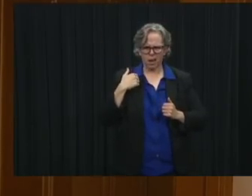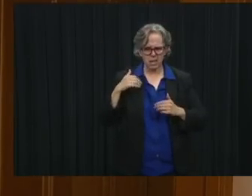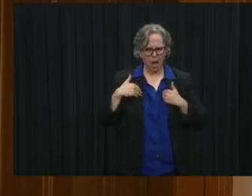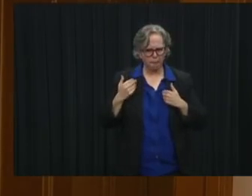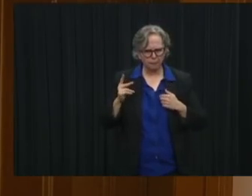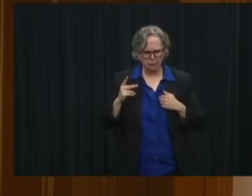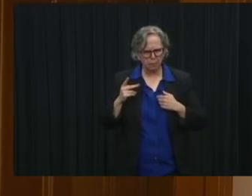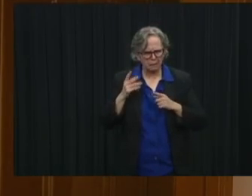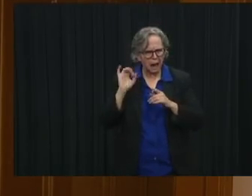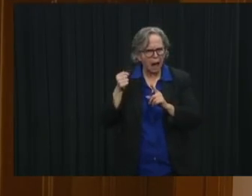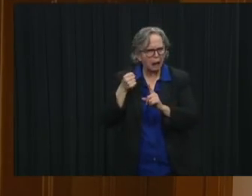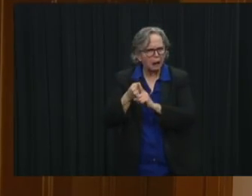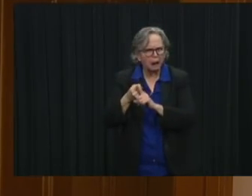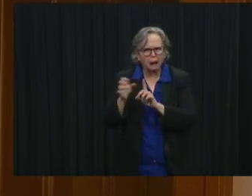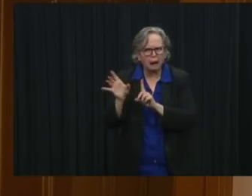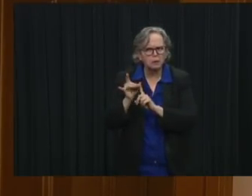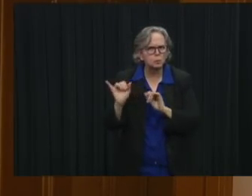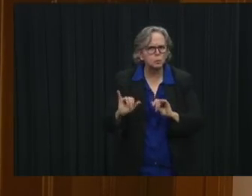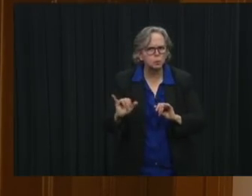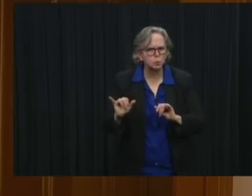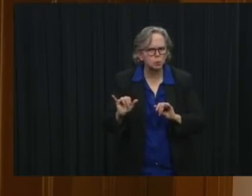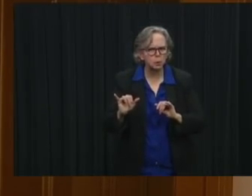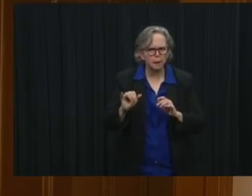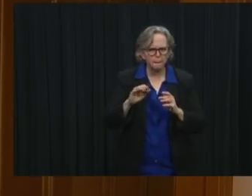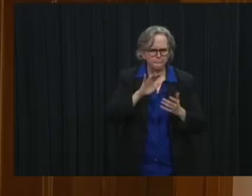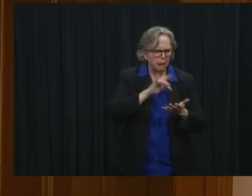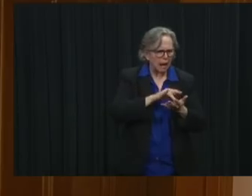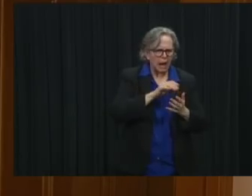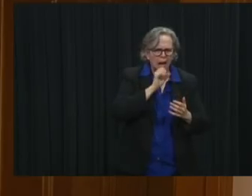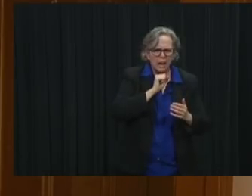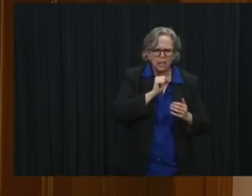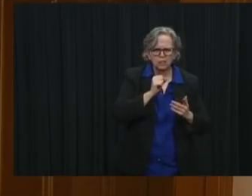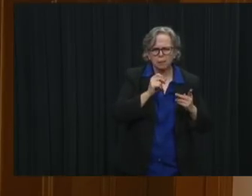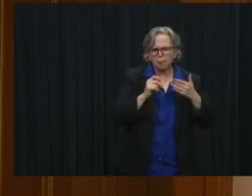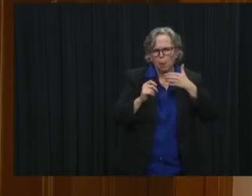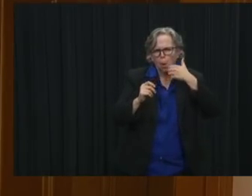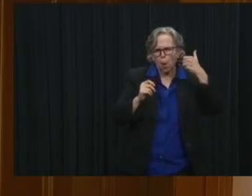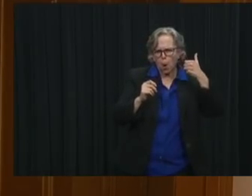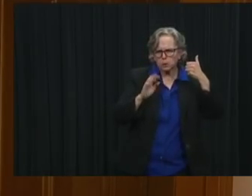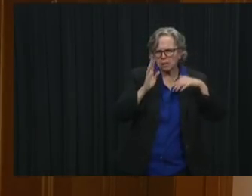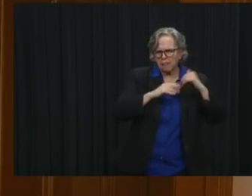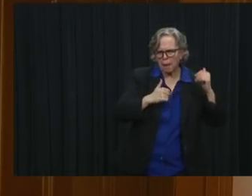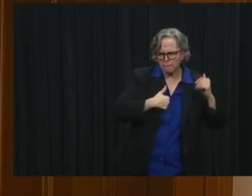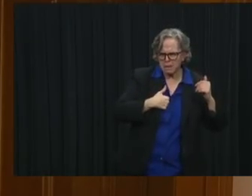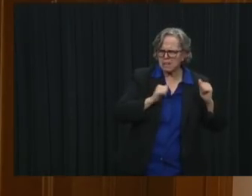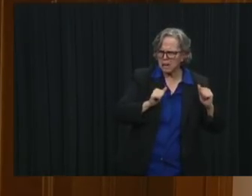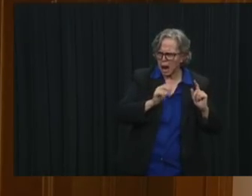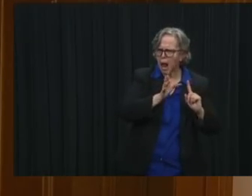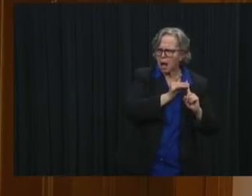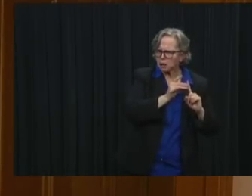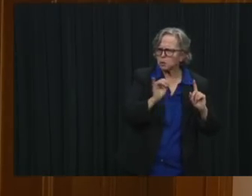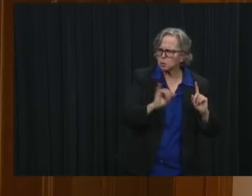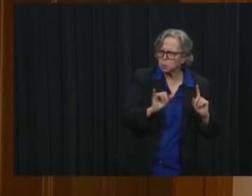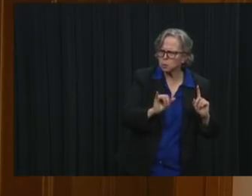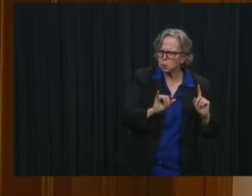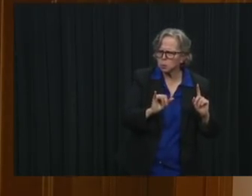folks, people a little bit over middle age like myself, get sick from this. We do tend to recover more, which is great news,